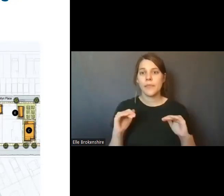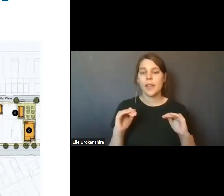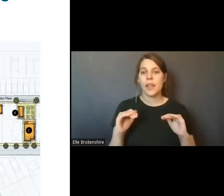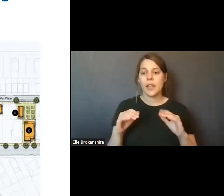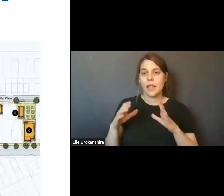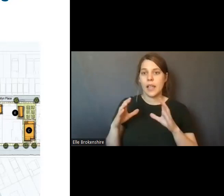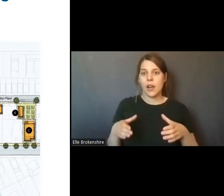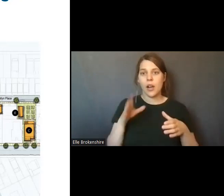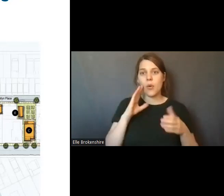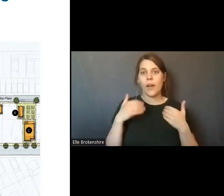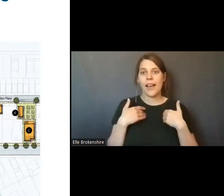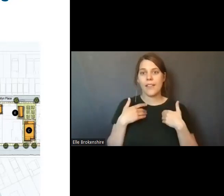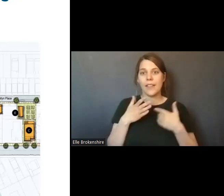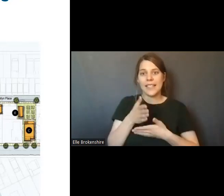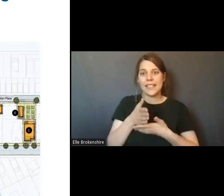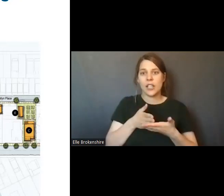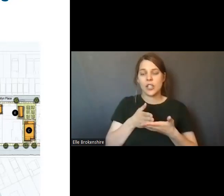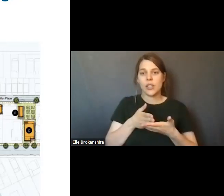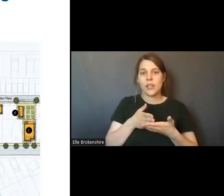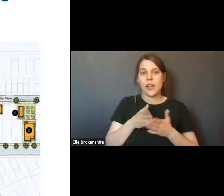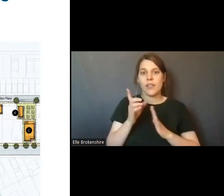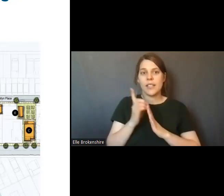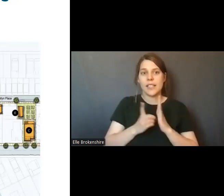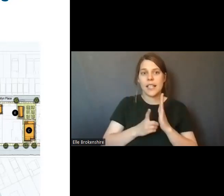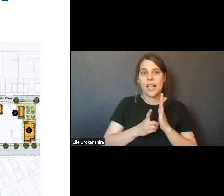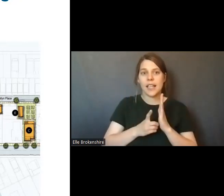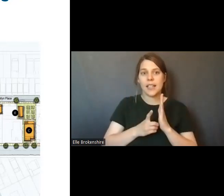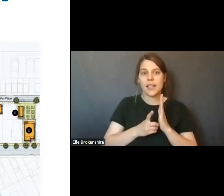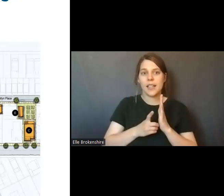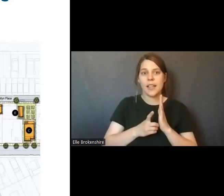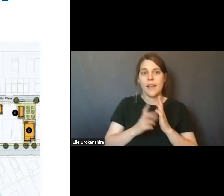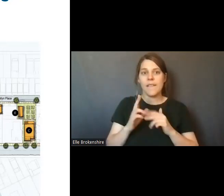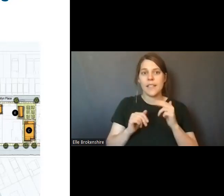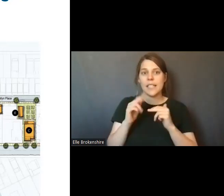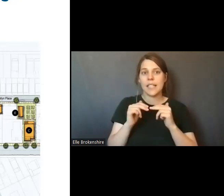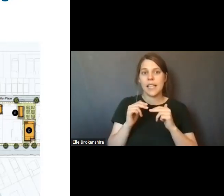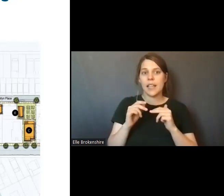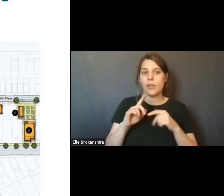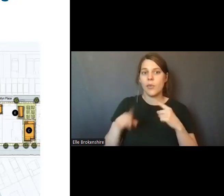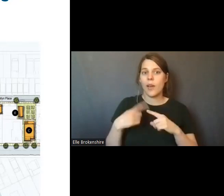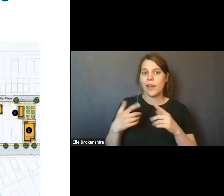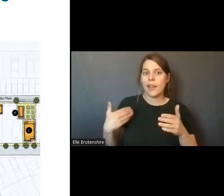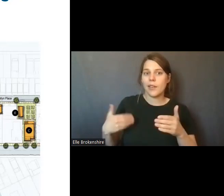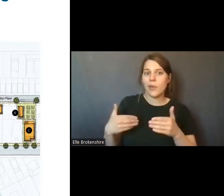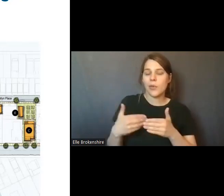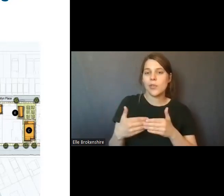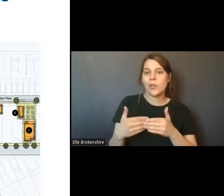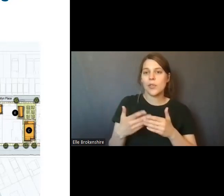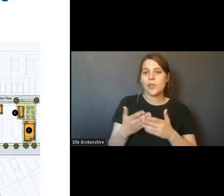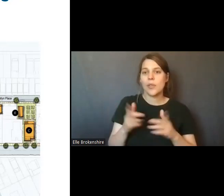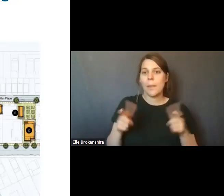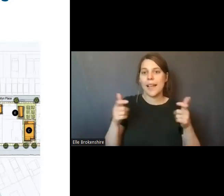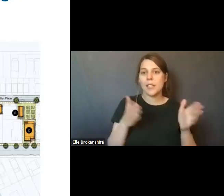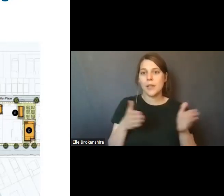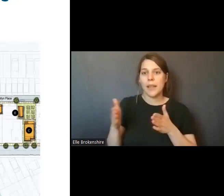of a redesigned 6 through 12 facility as they work toward their master plan completion. Total development costs for